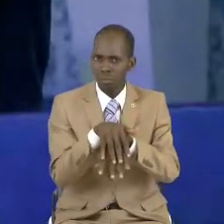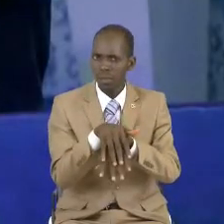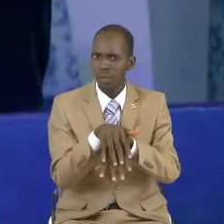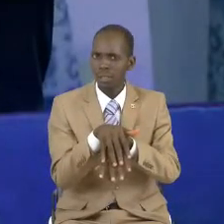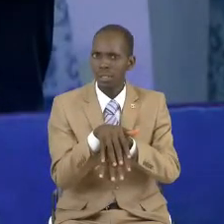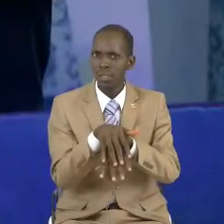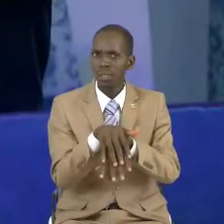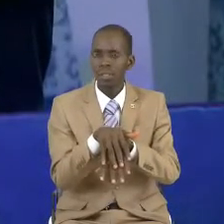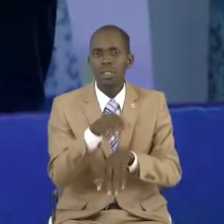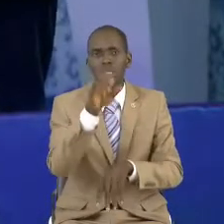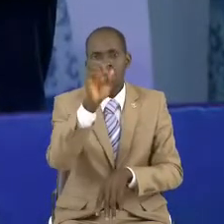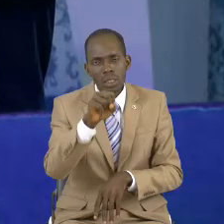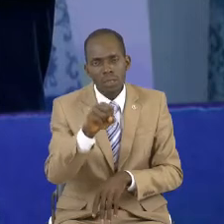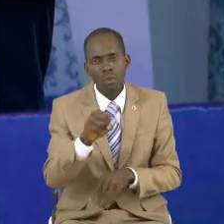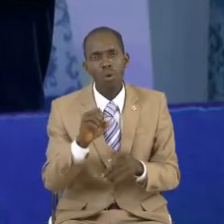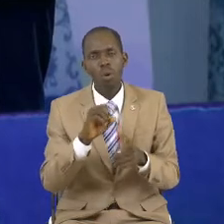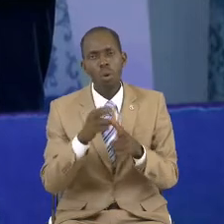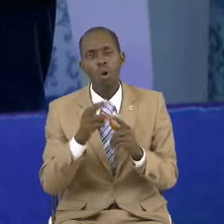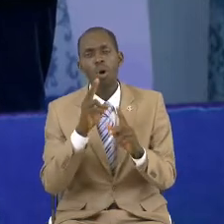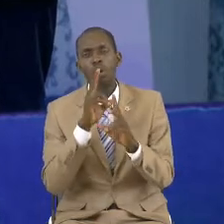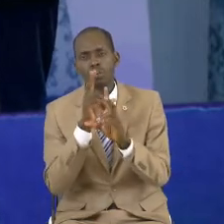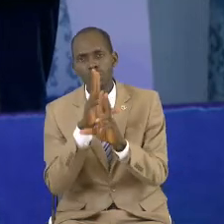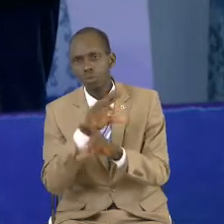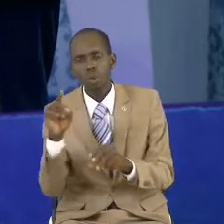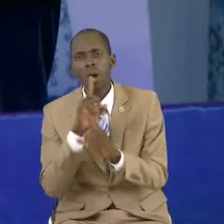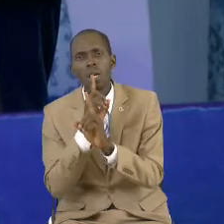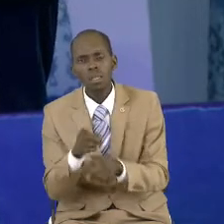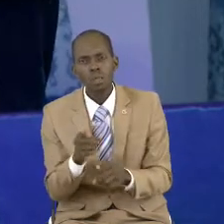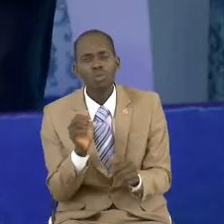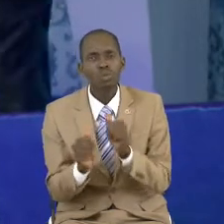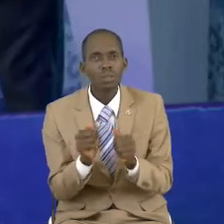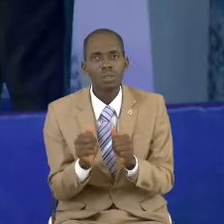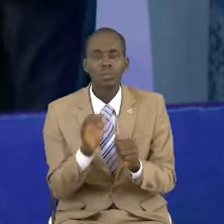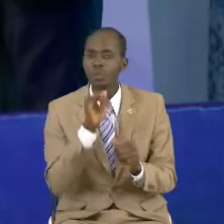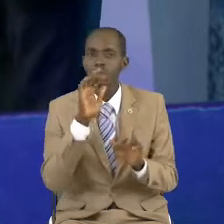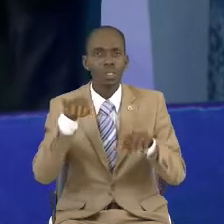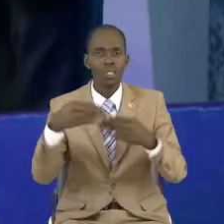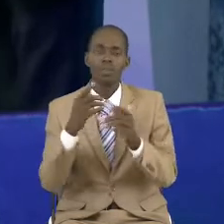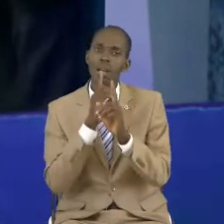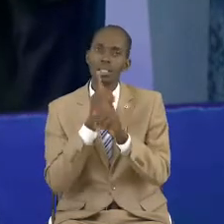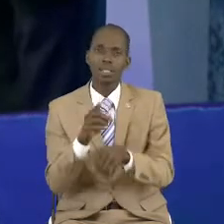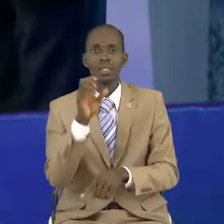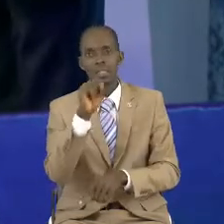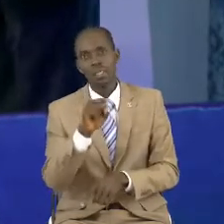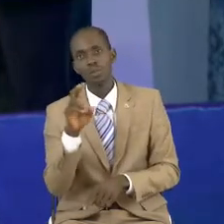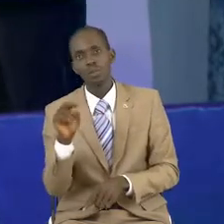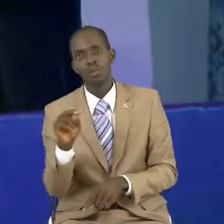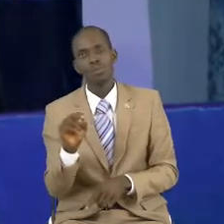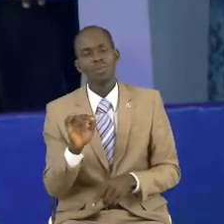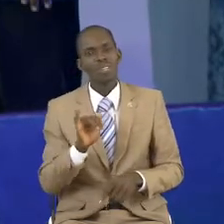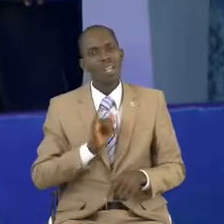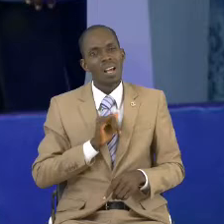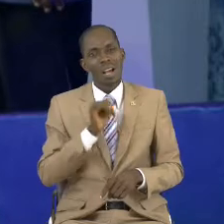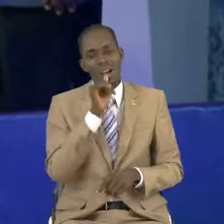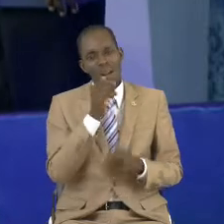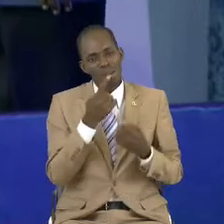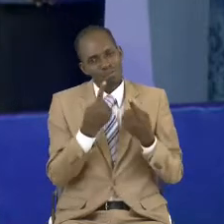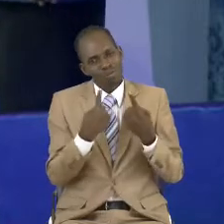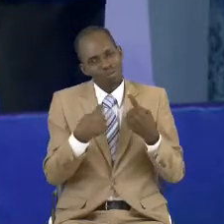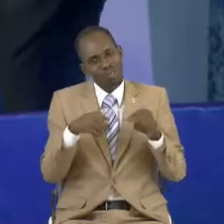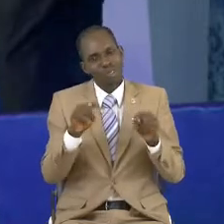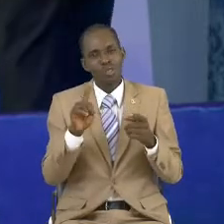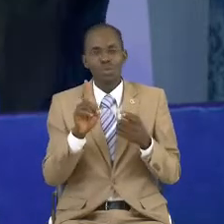yes or no they won't answer yes or no i'm trying to cover my face